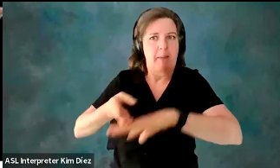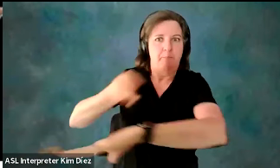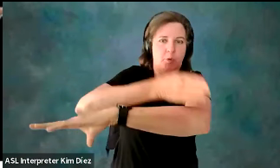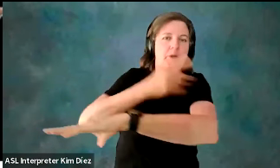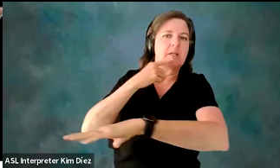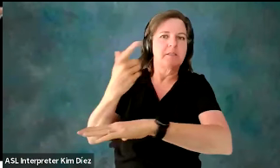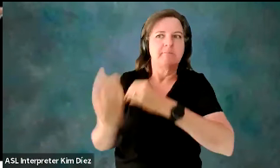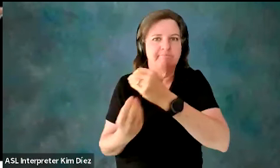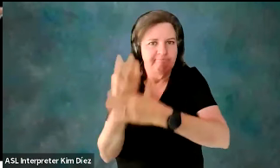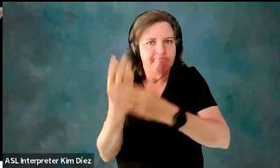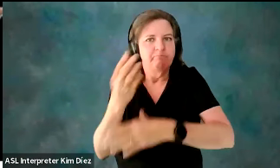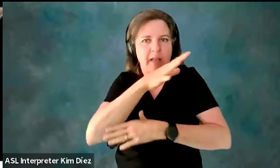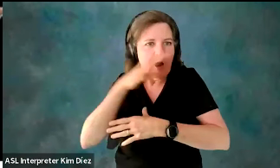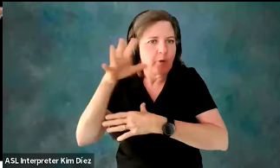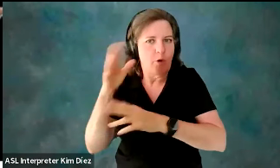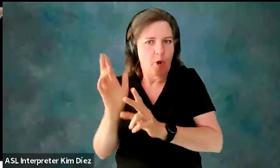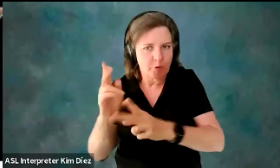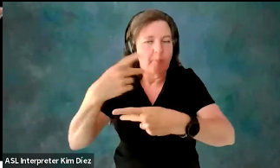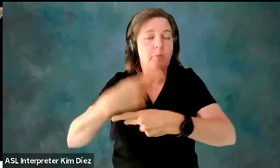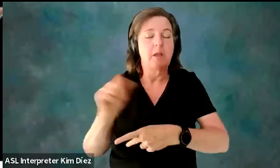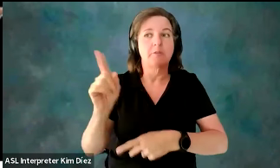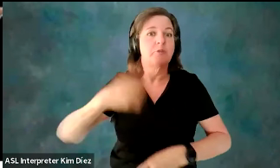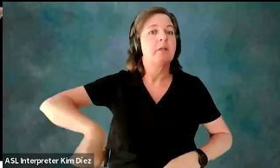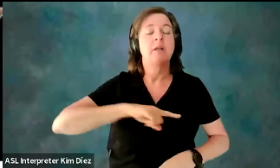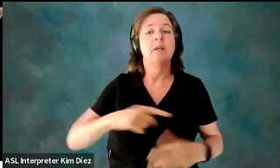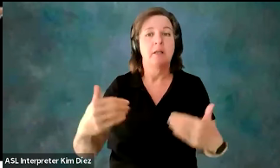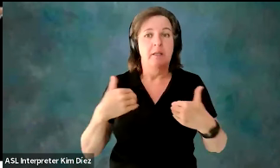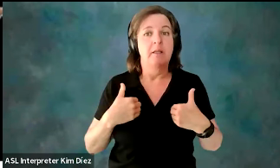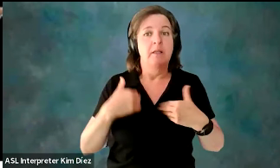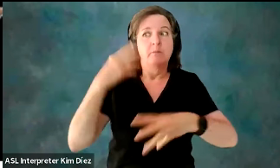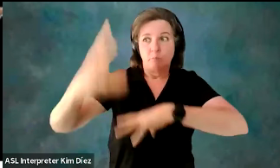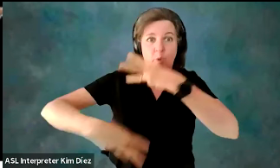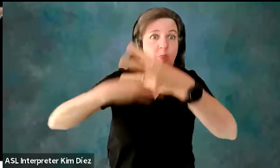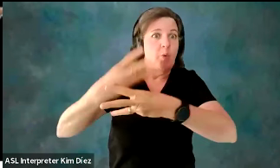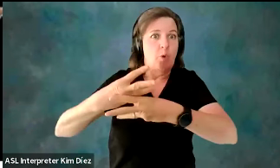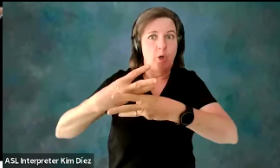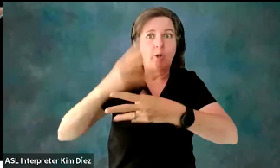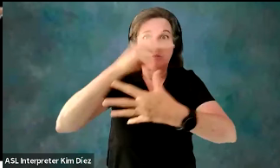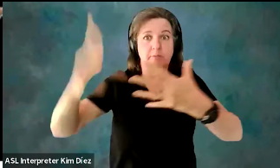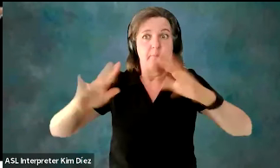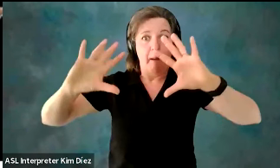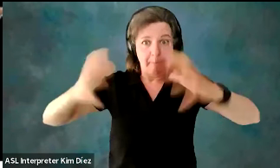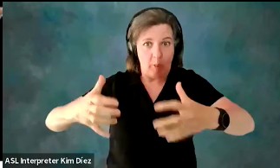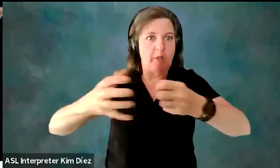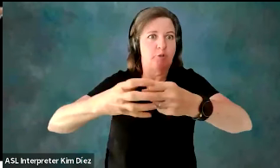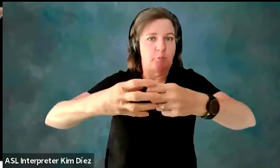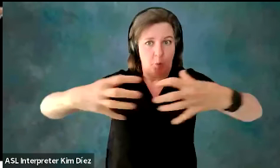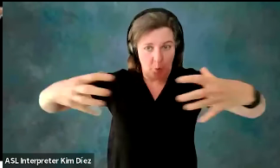agricultural production because the population was growing. So we started